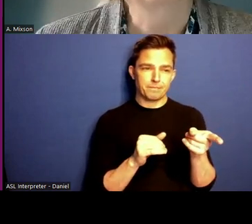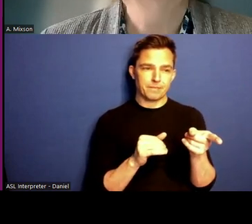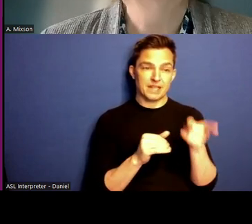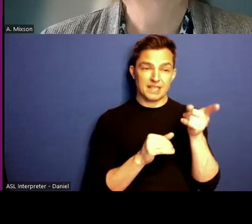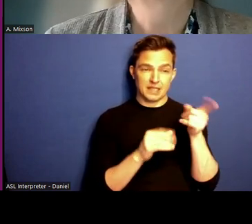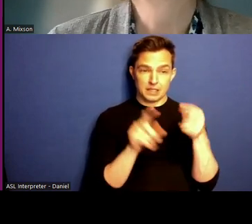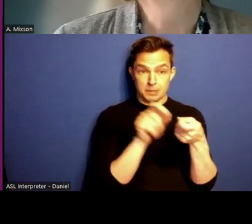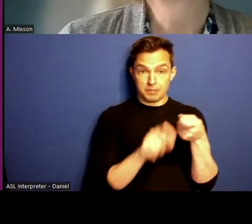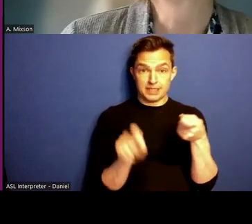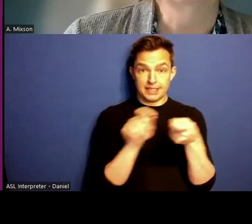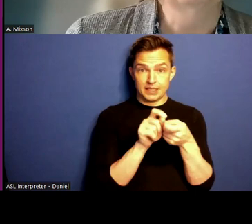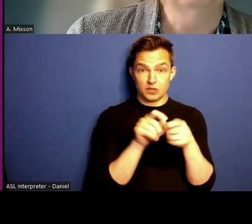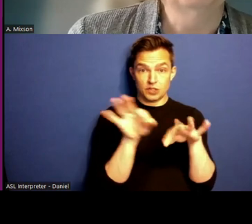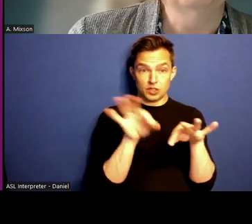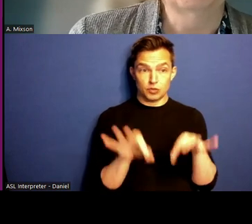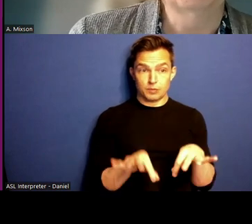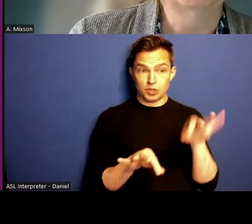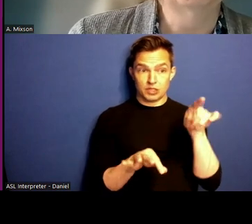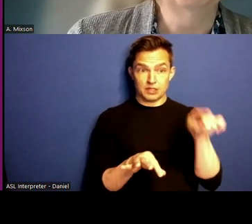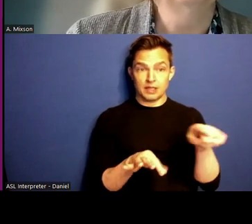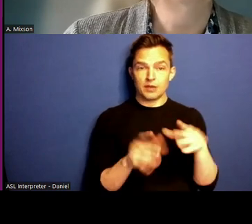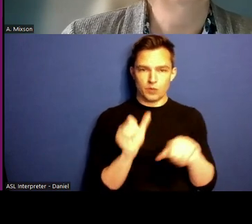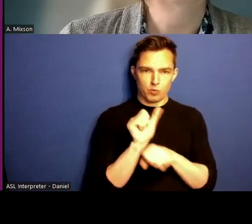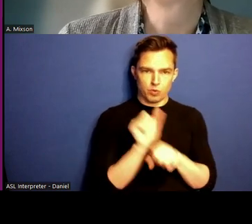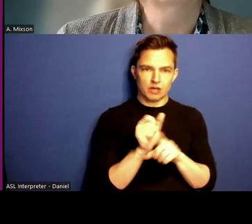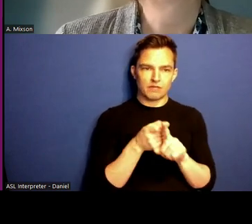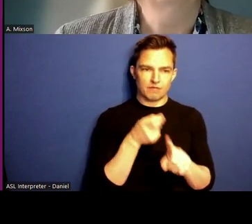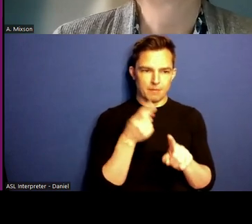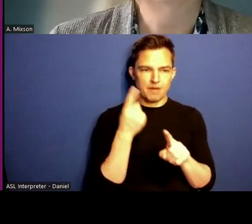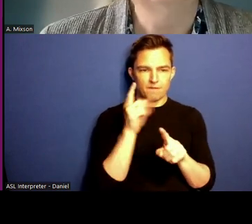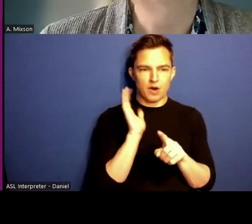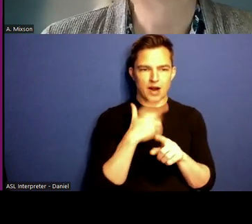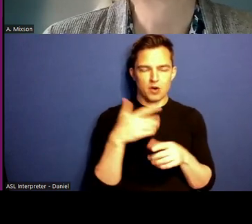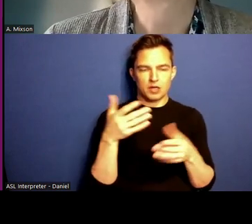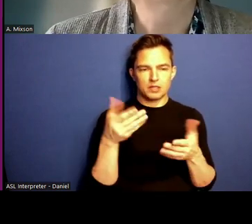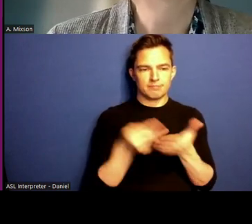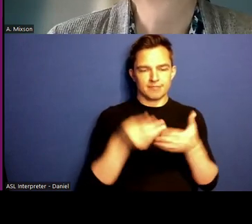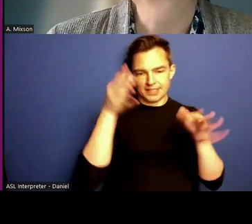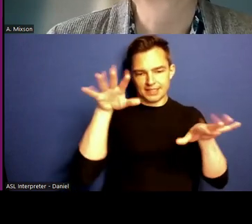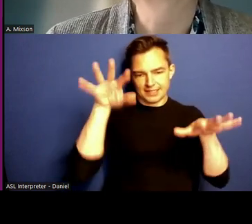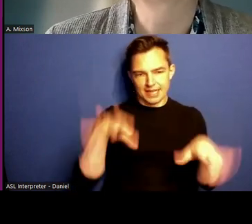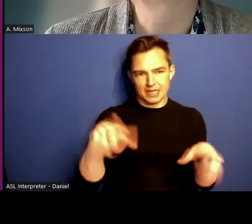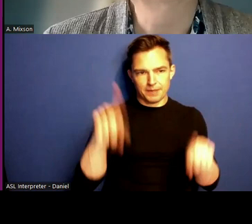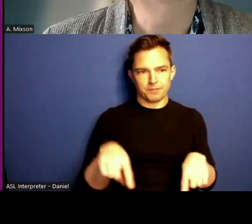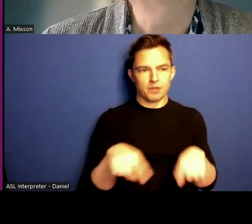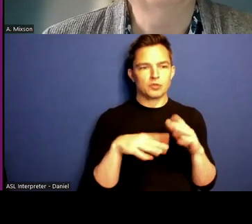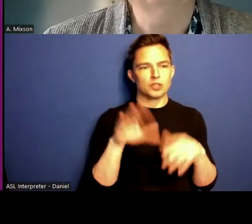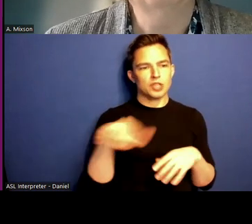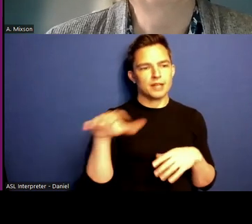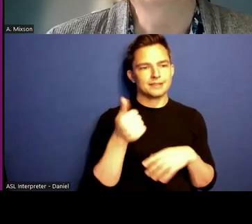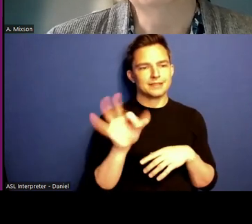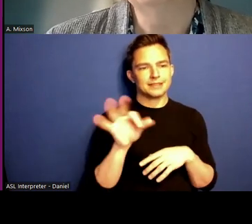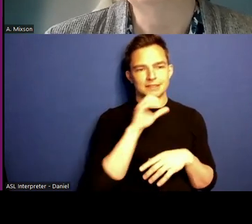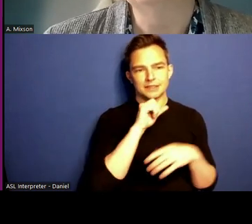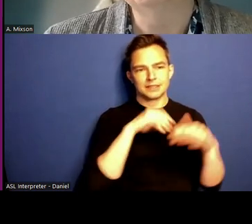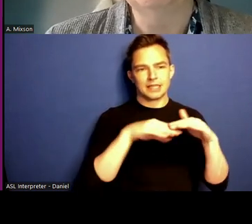particular description is what we worked off with for our settlement. So a child, adolescent, 19 years or less, a legal resident of